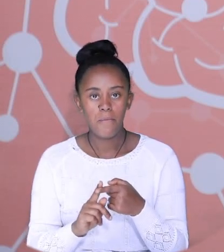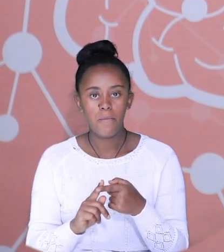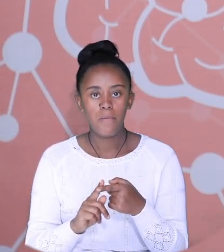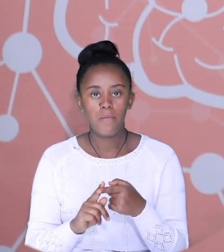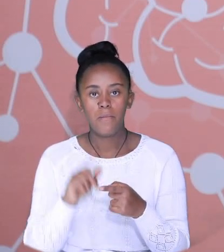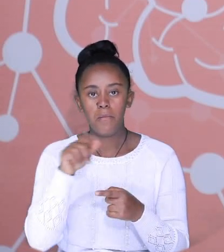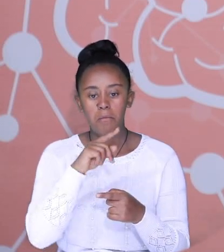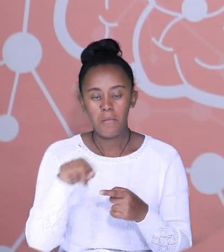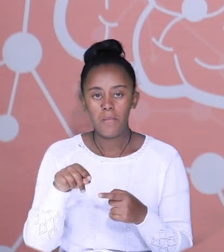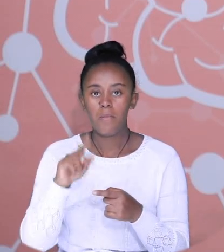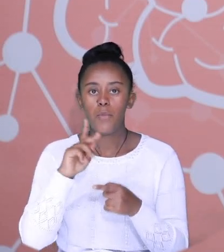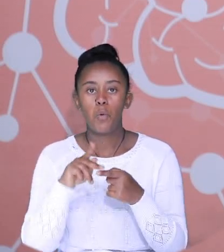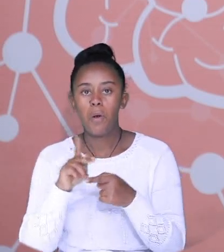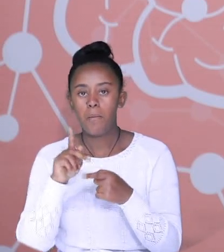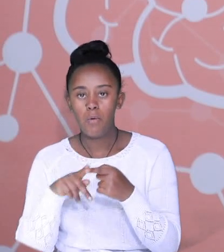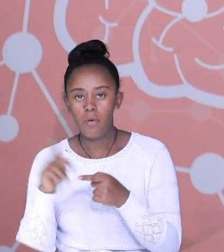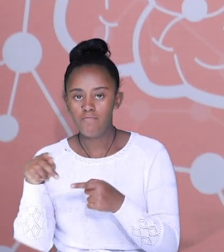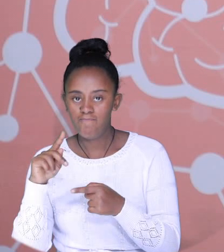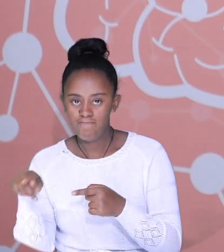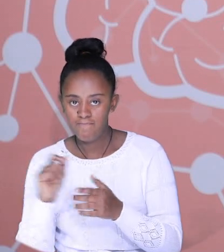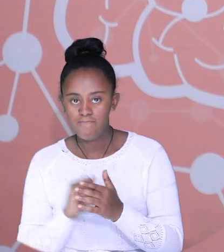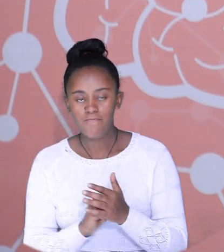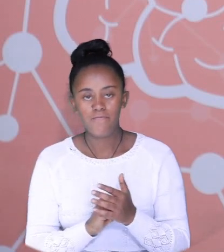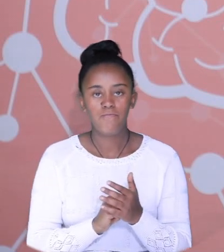by cancel by kilogram,